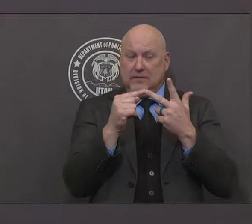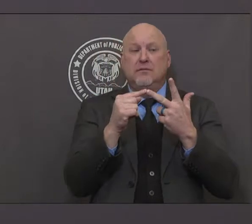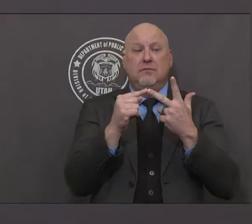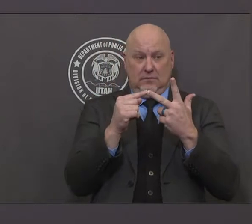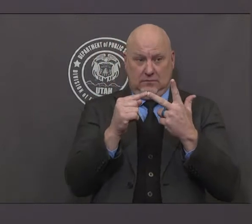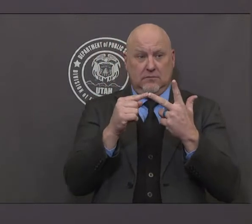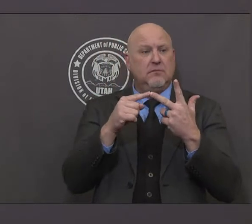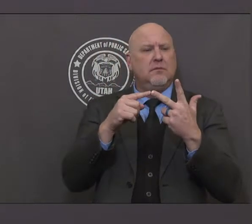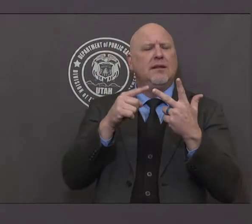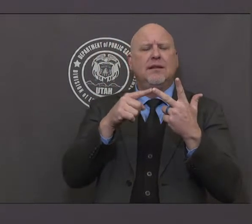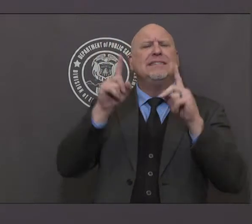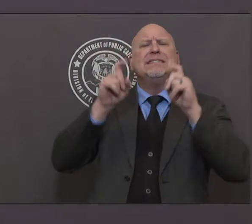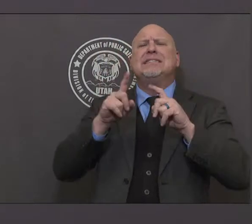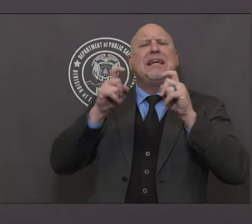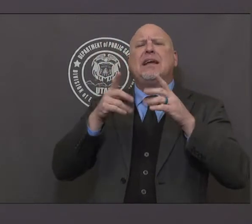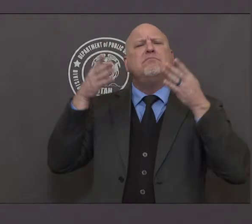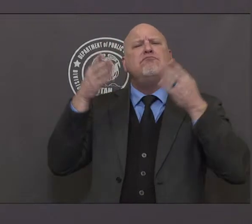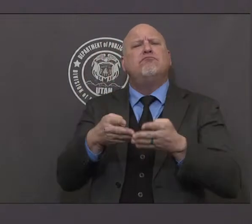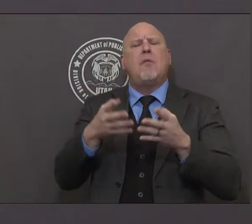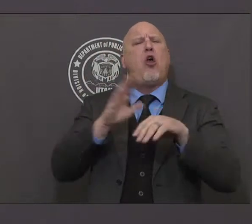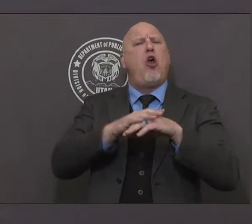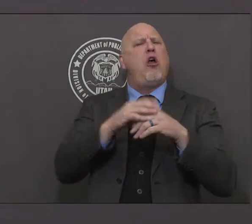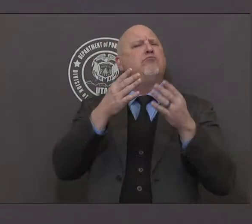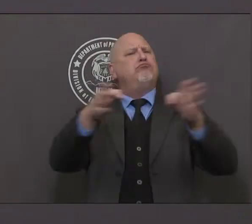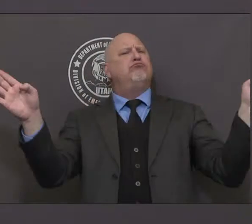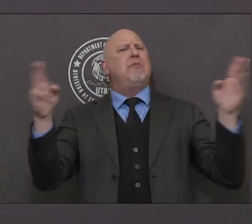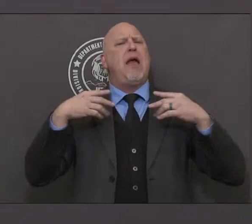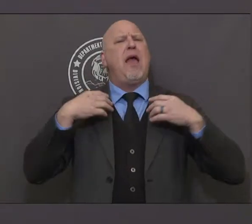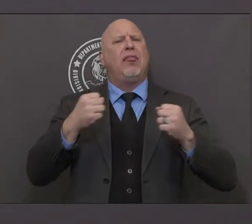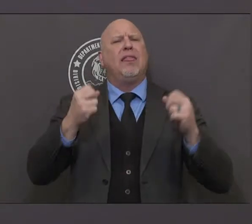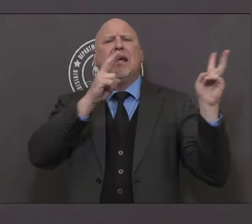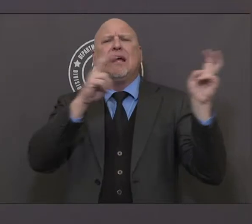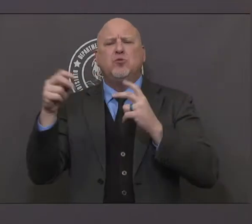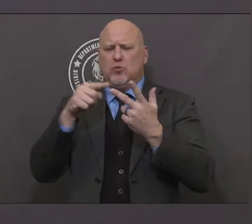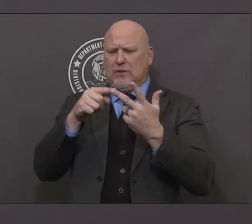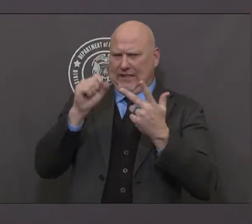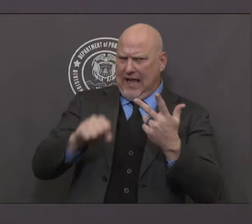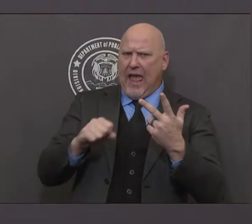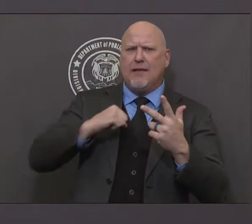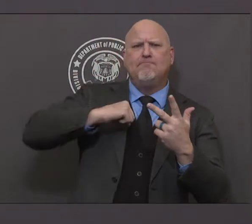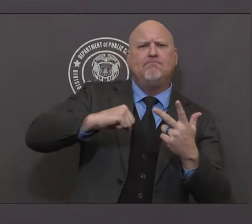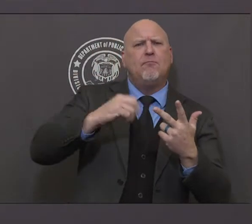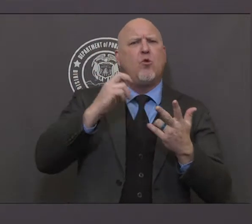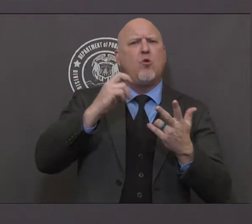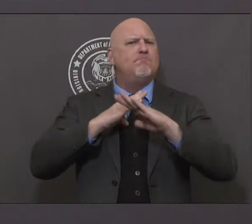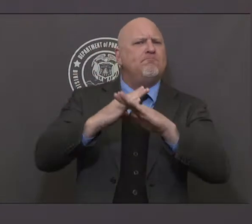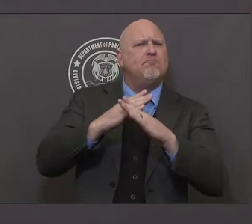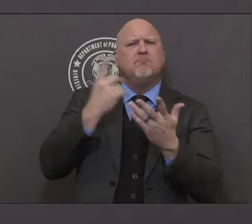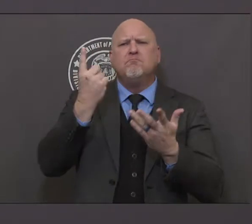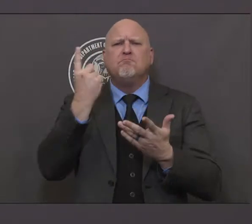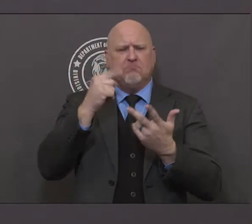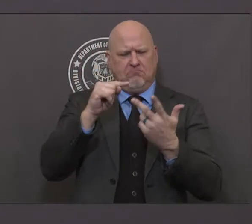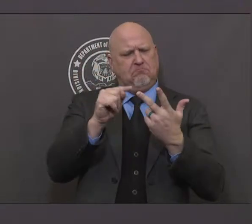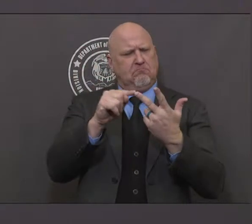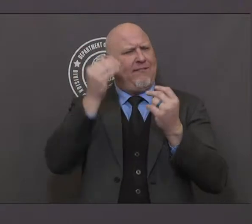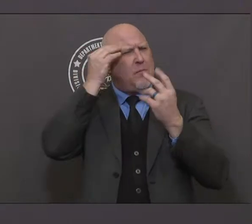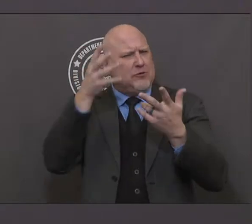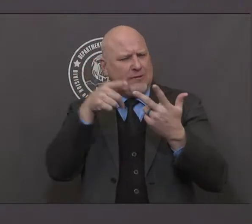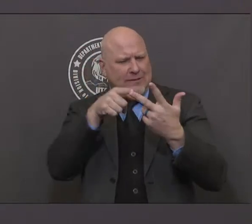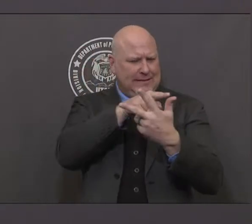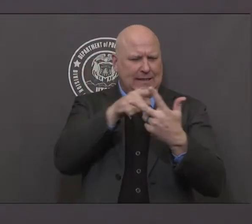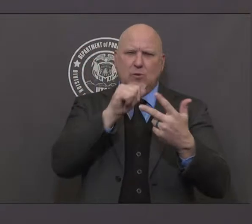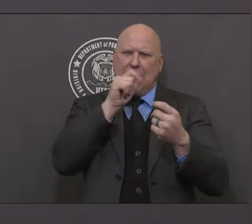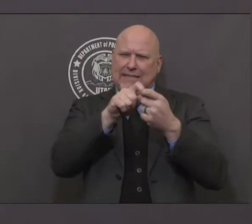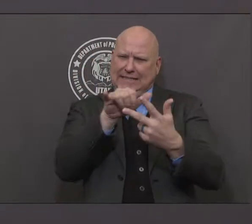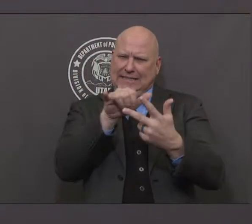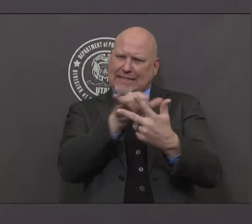infection. And it's 85% effective against severe disease only. And that's really exciting. As Governor Cox said, we're aiming